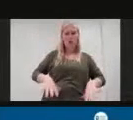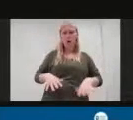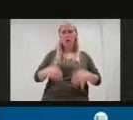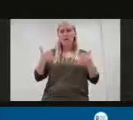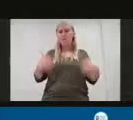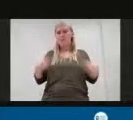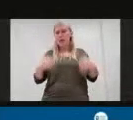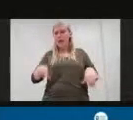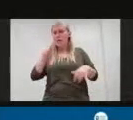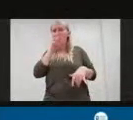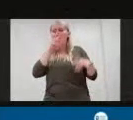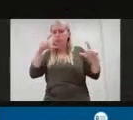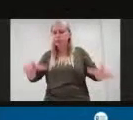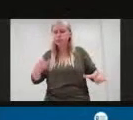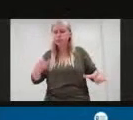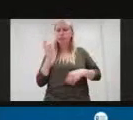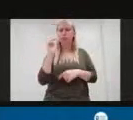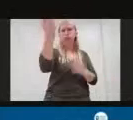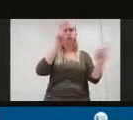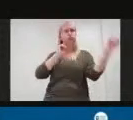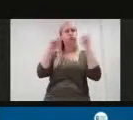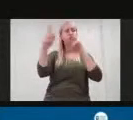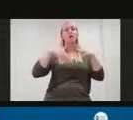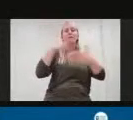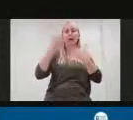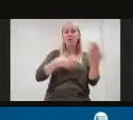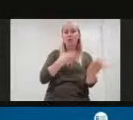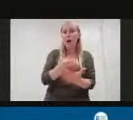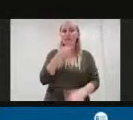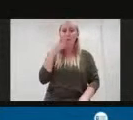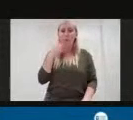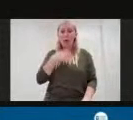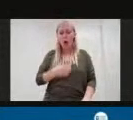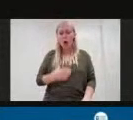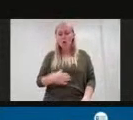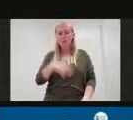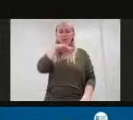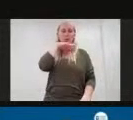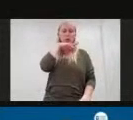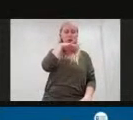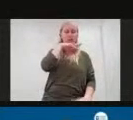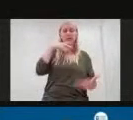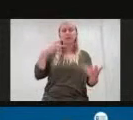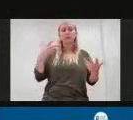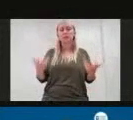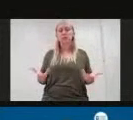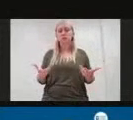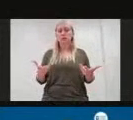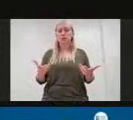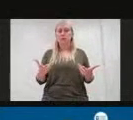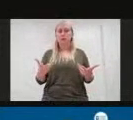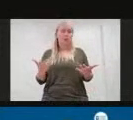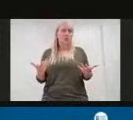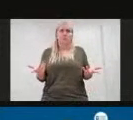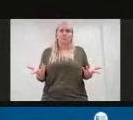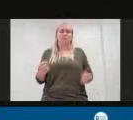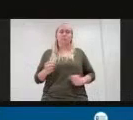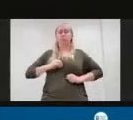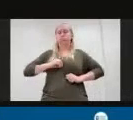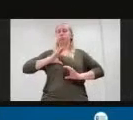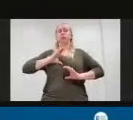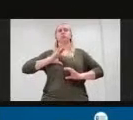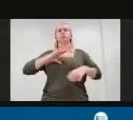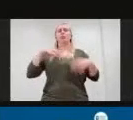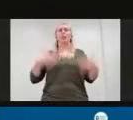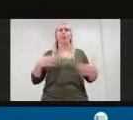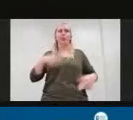of water, and eventually come home hungry and dirty. But it was just joy.